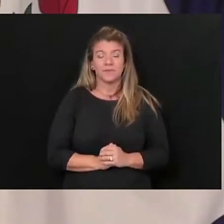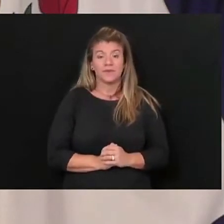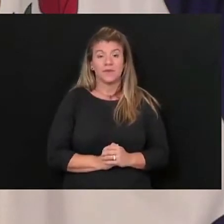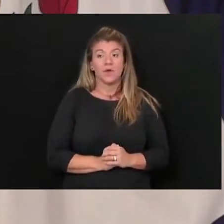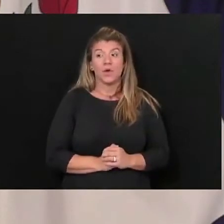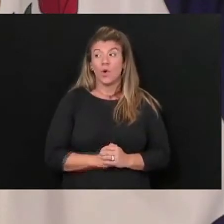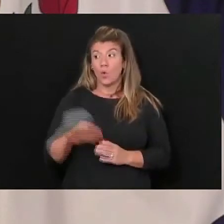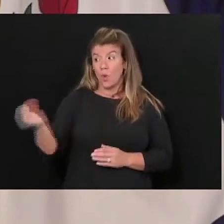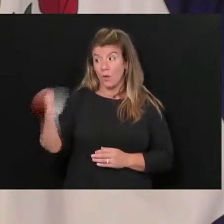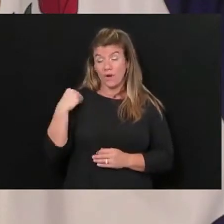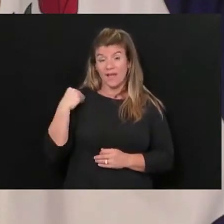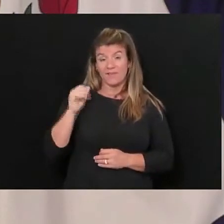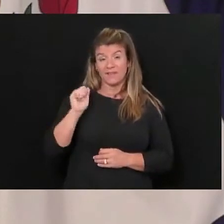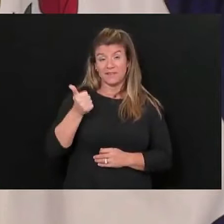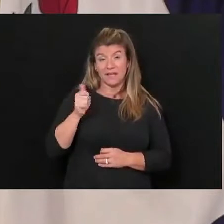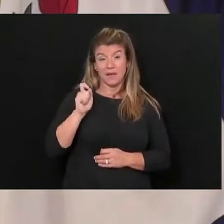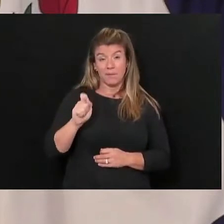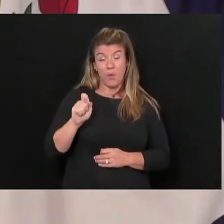$10.3 million,